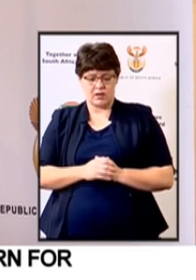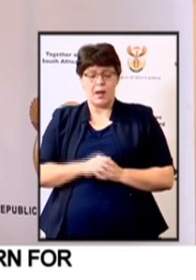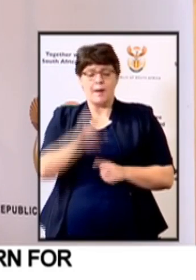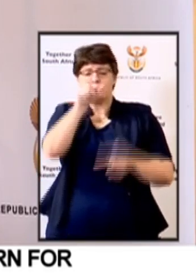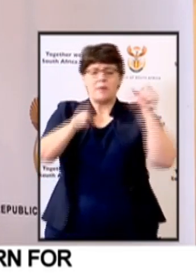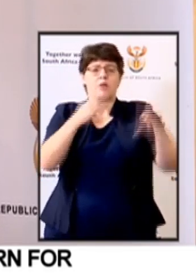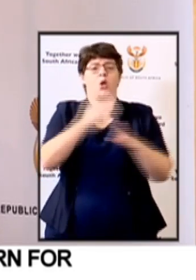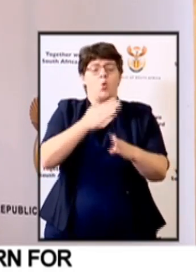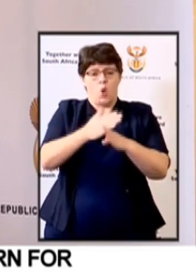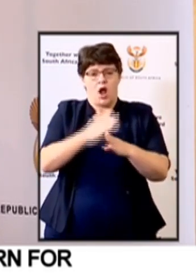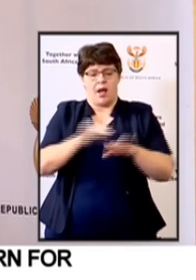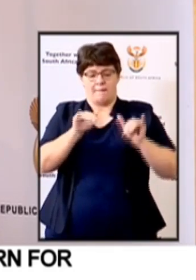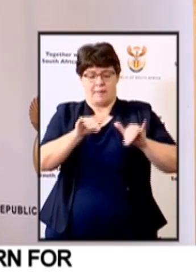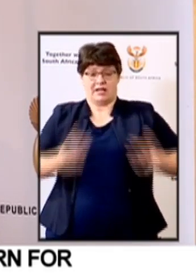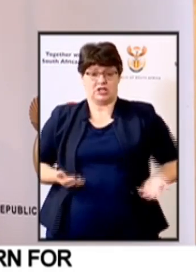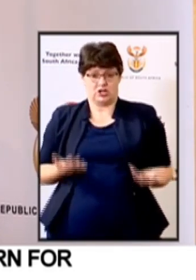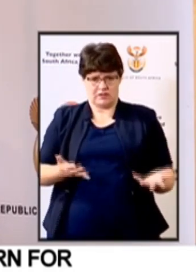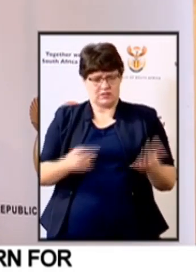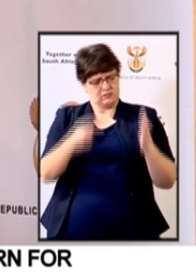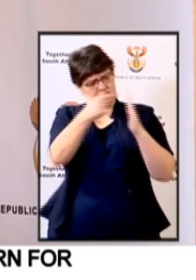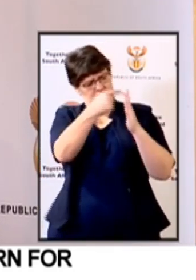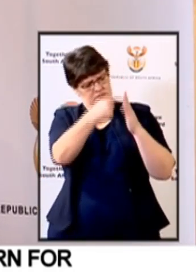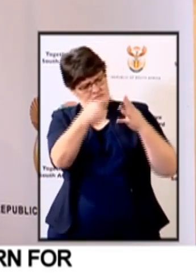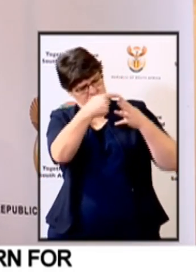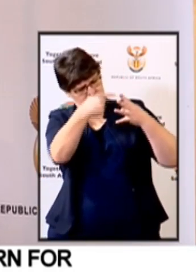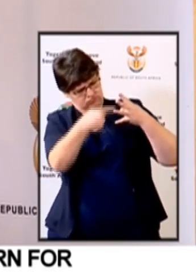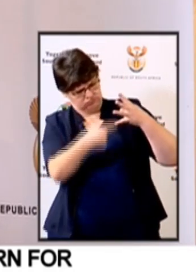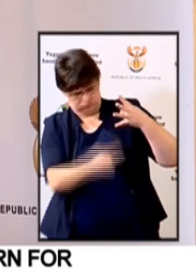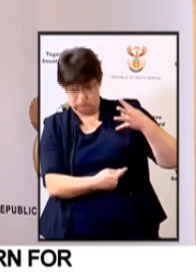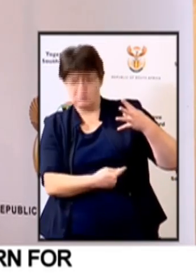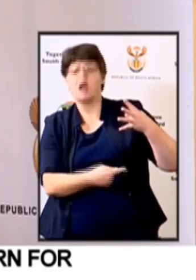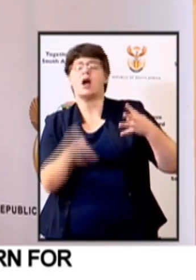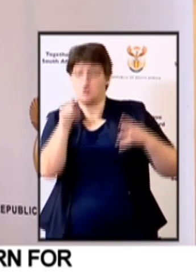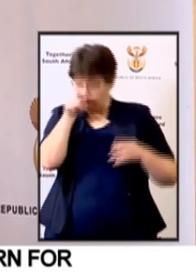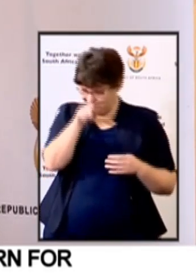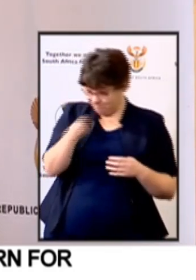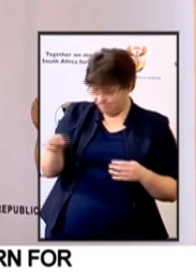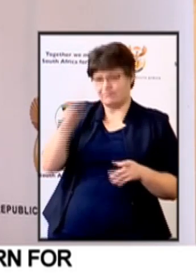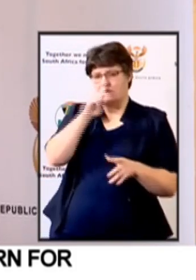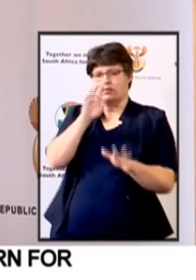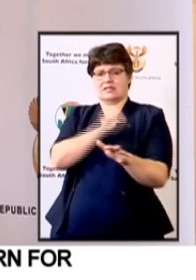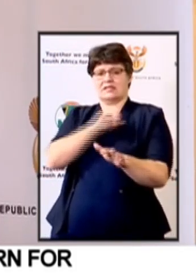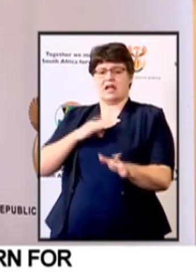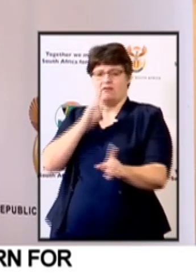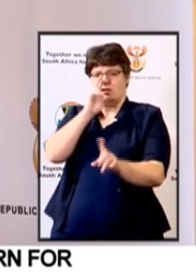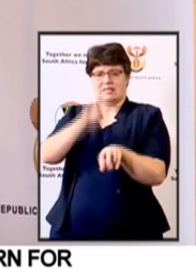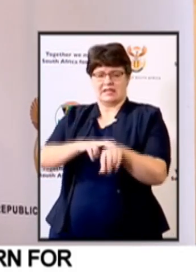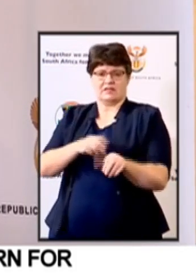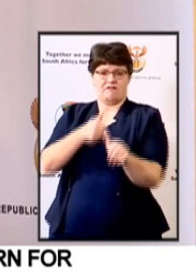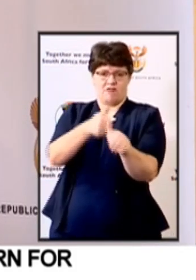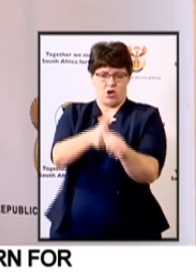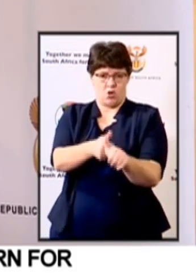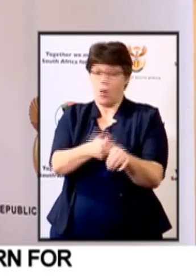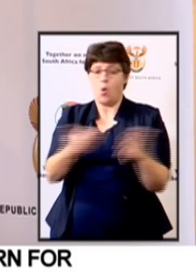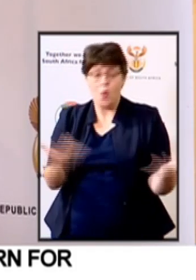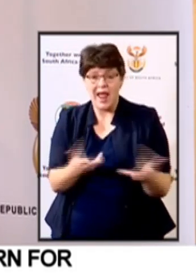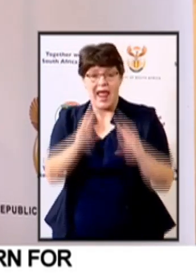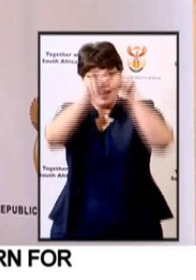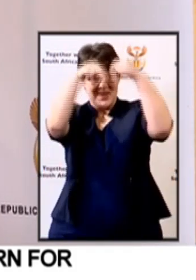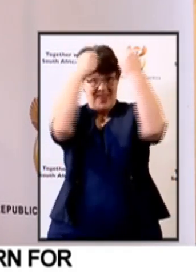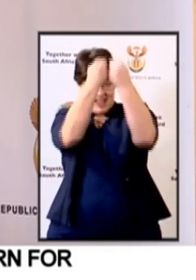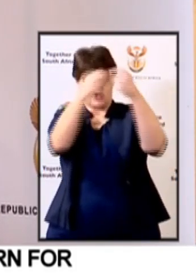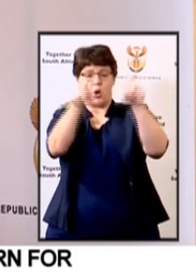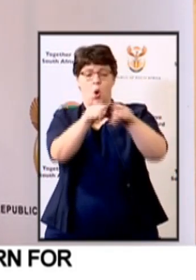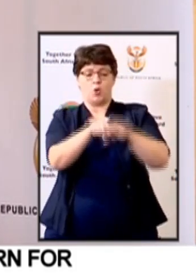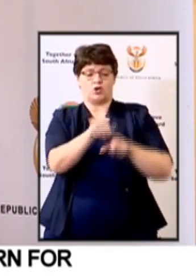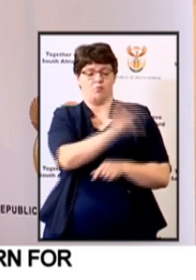service that details necessary measures which national and provincial departments